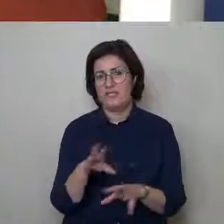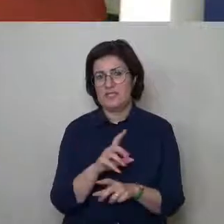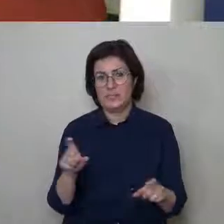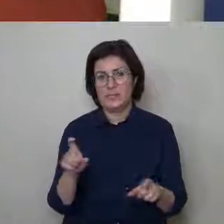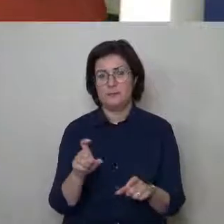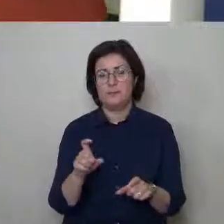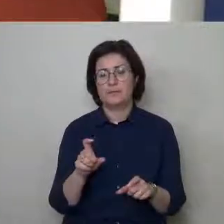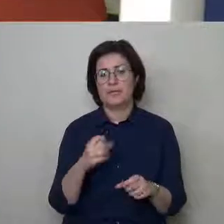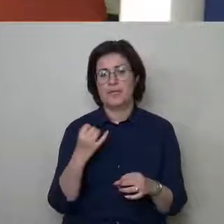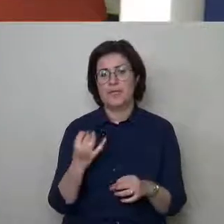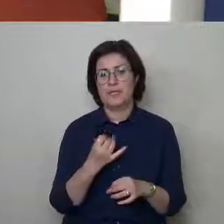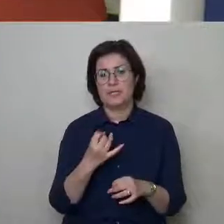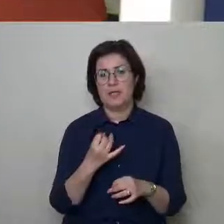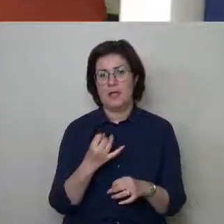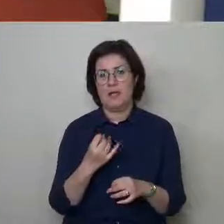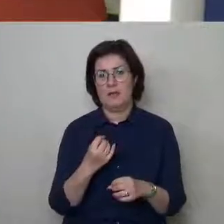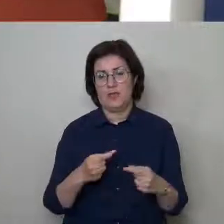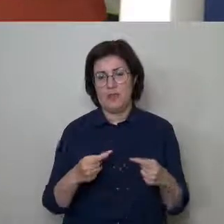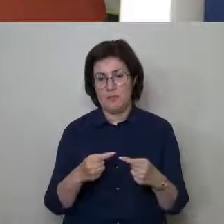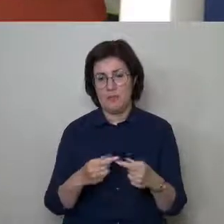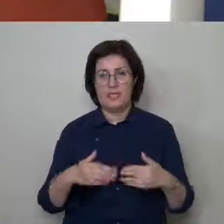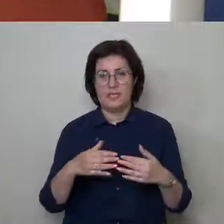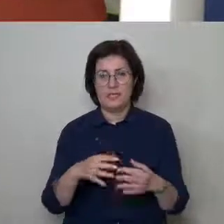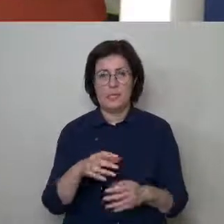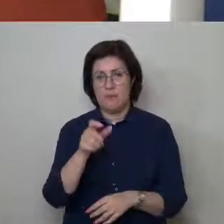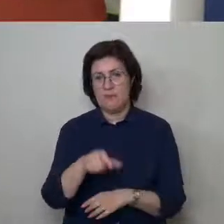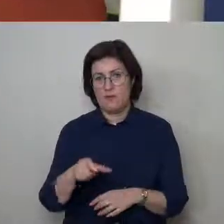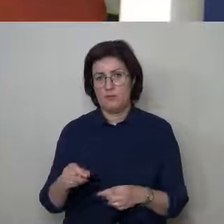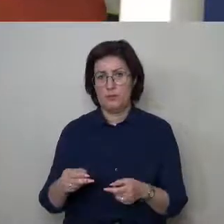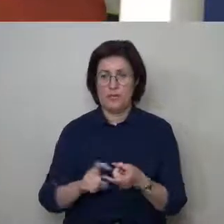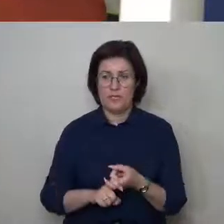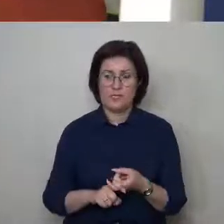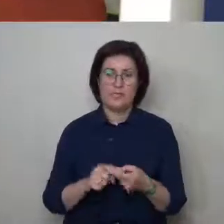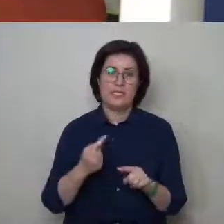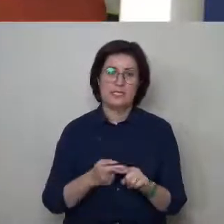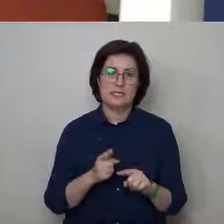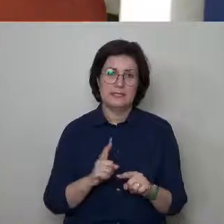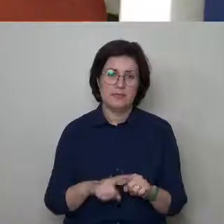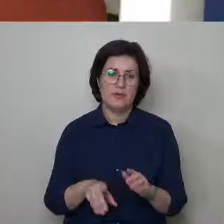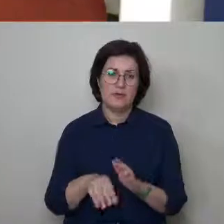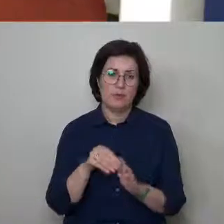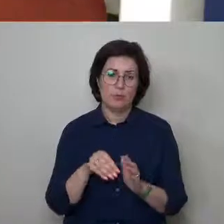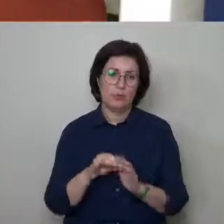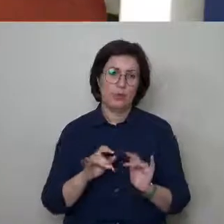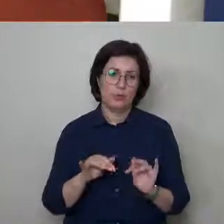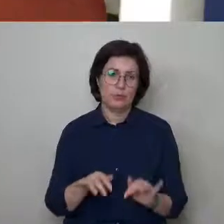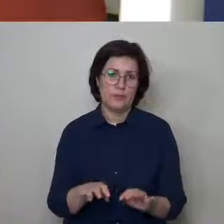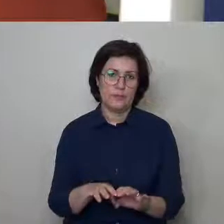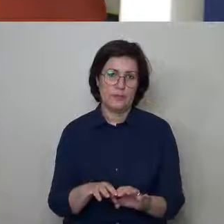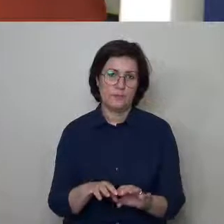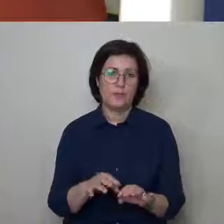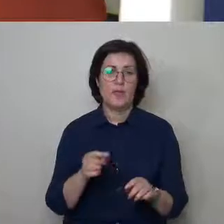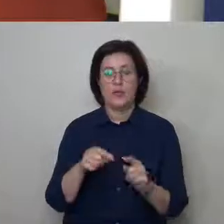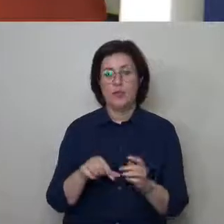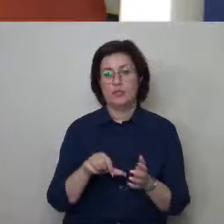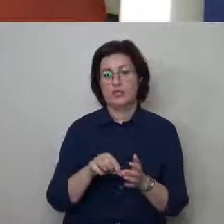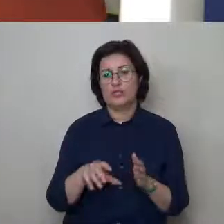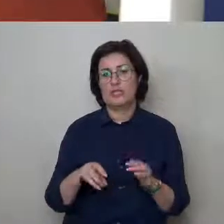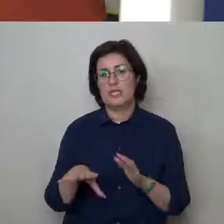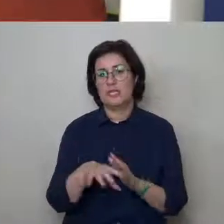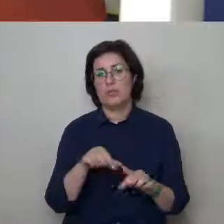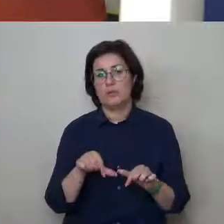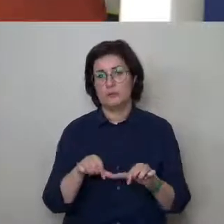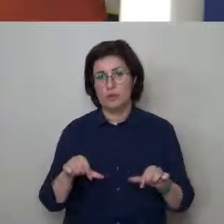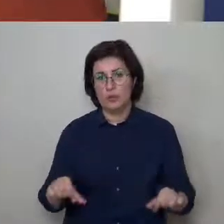one's rights and interests granted at any time.